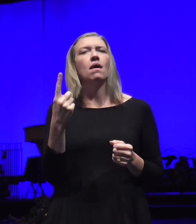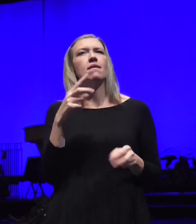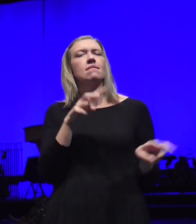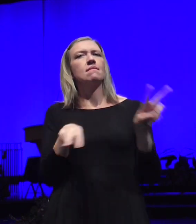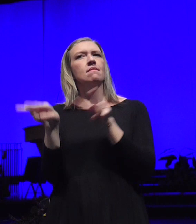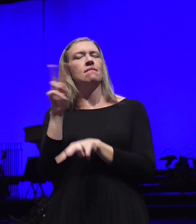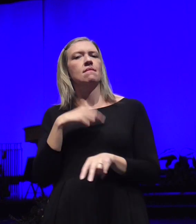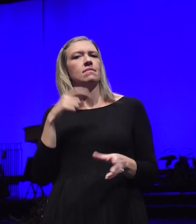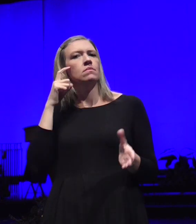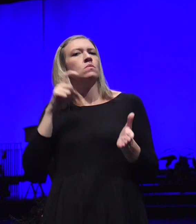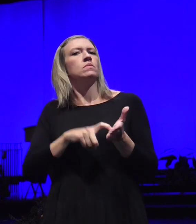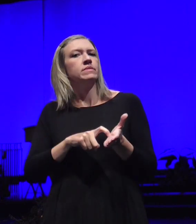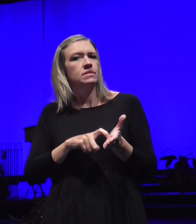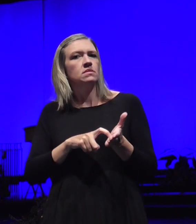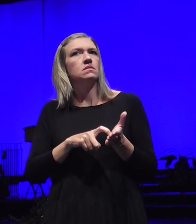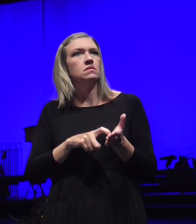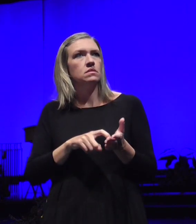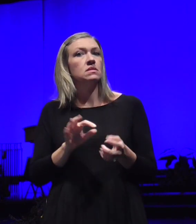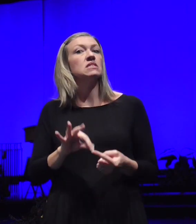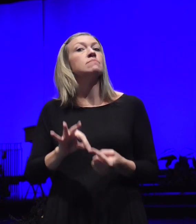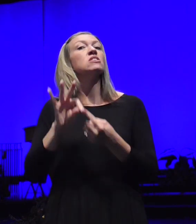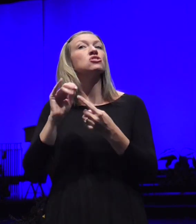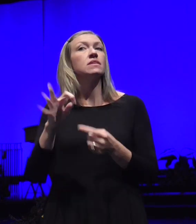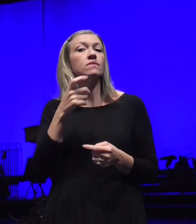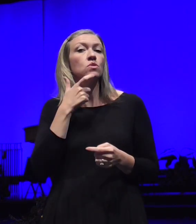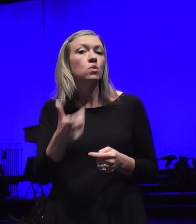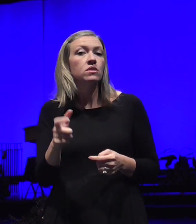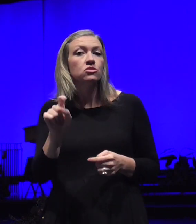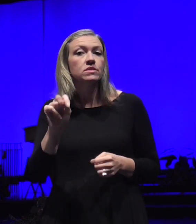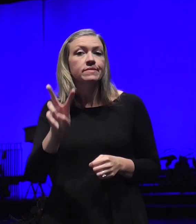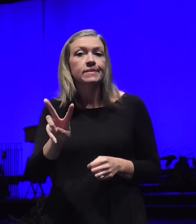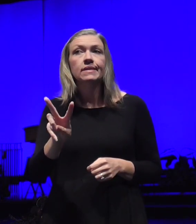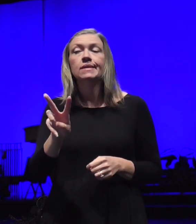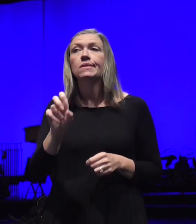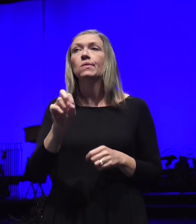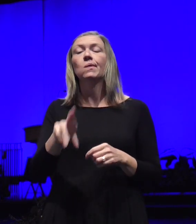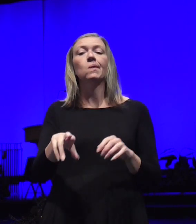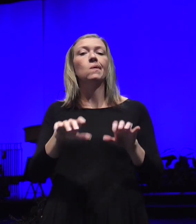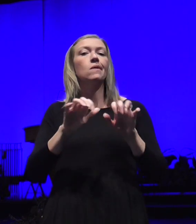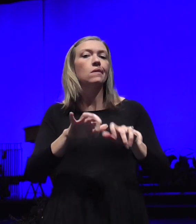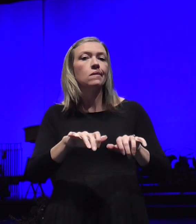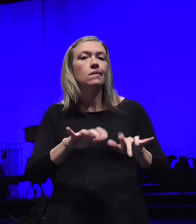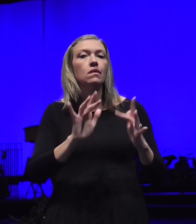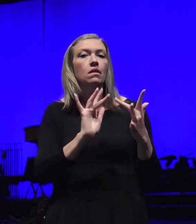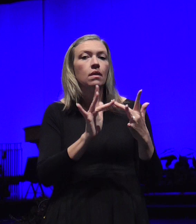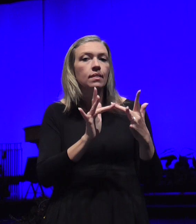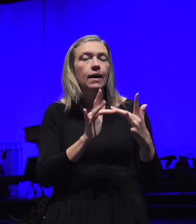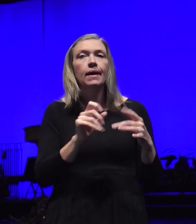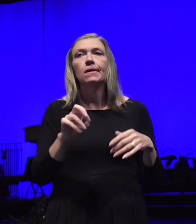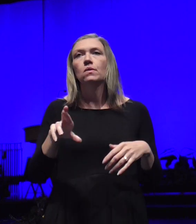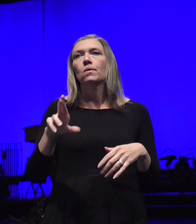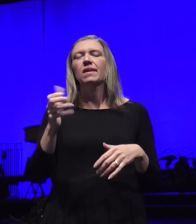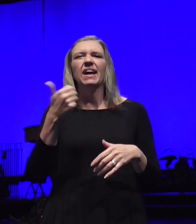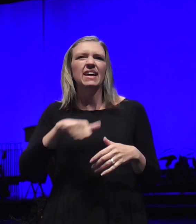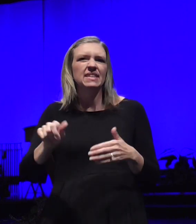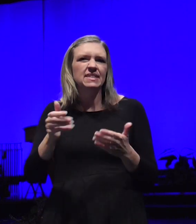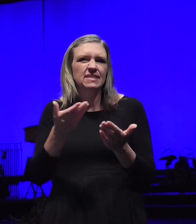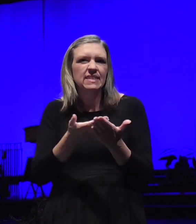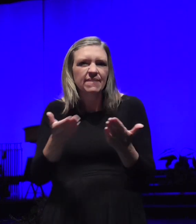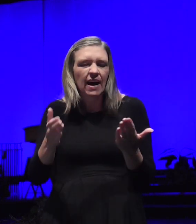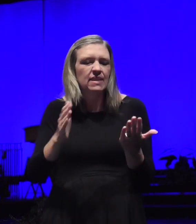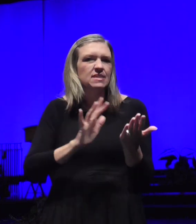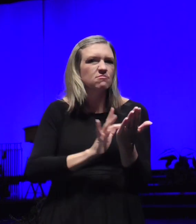is that, especially if you tune into the television or to the internet or any of the devices that are out